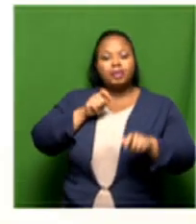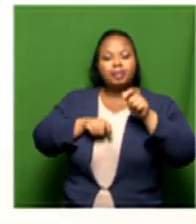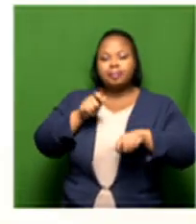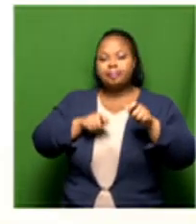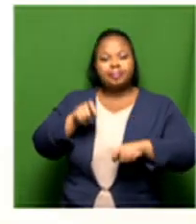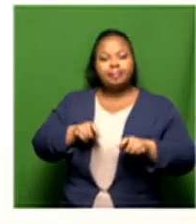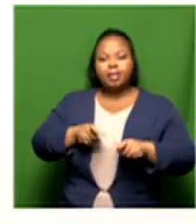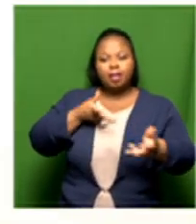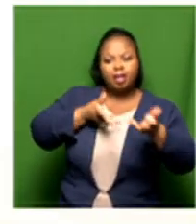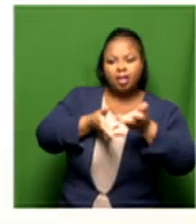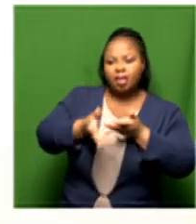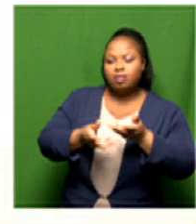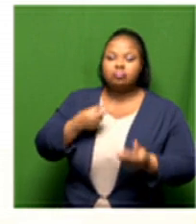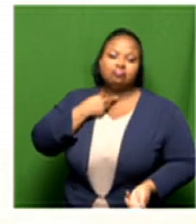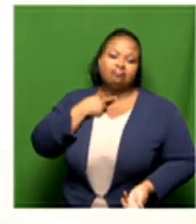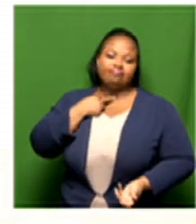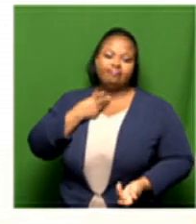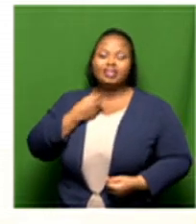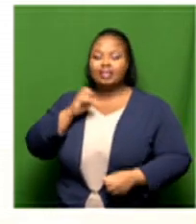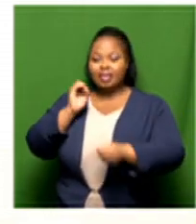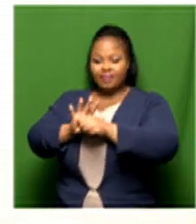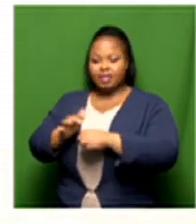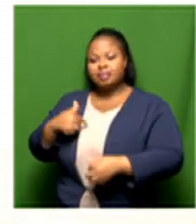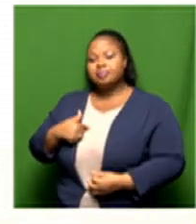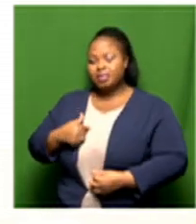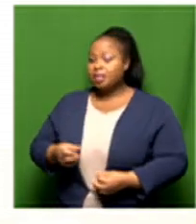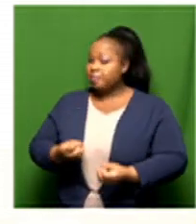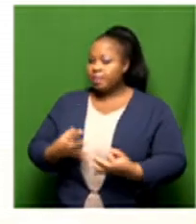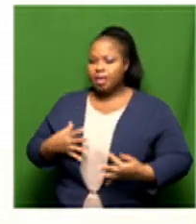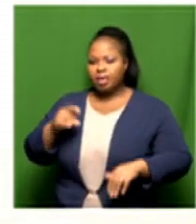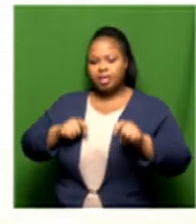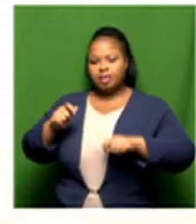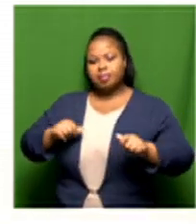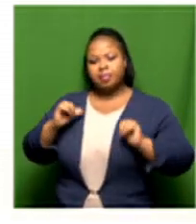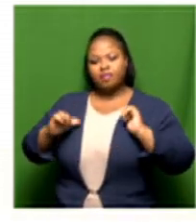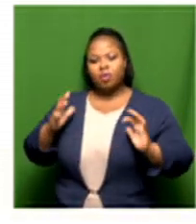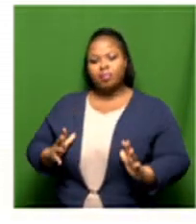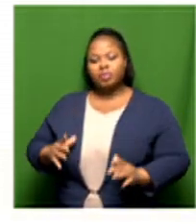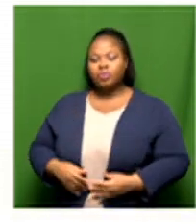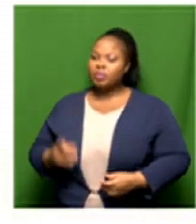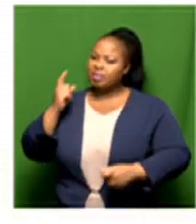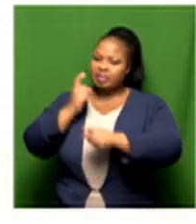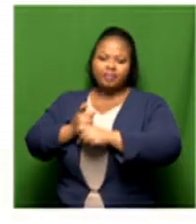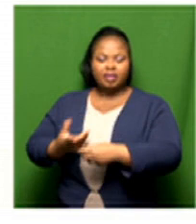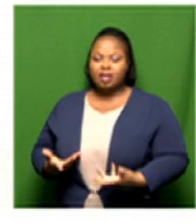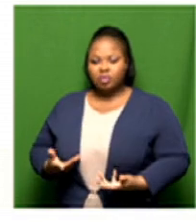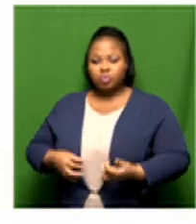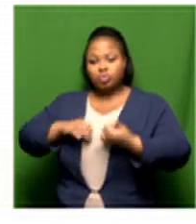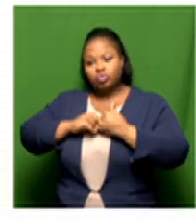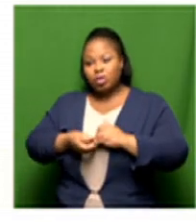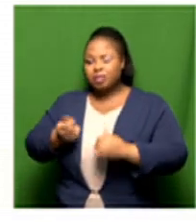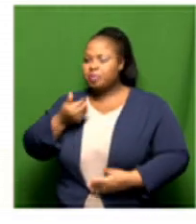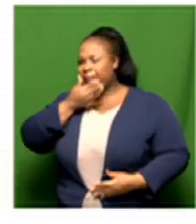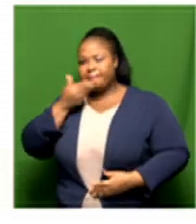engagement. I think it's affected me, and I'm sure a lot of performers. So it's a huge pill to swallow to be able to try and deliver your